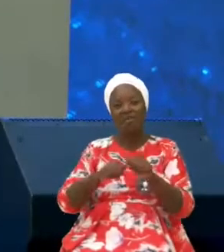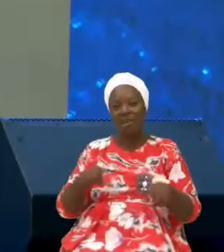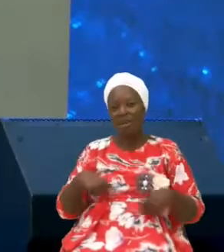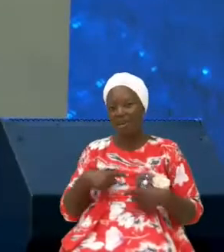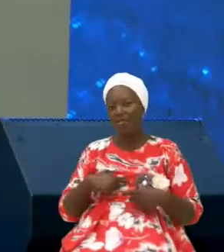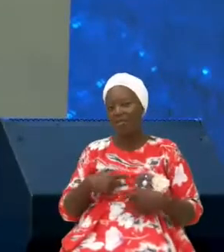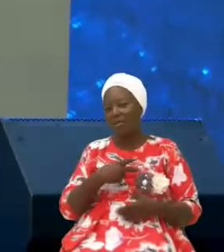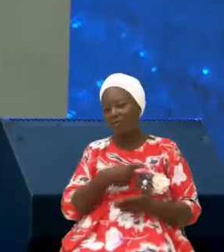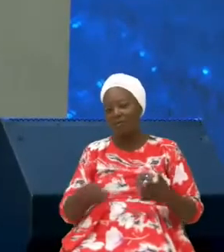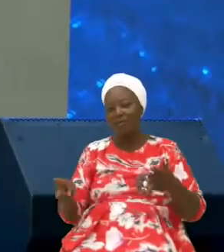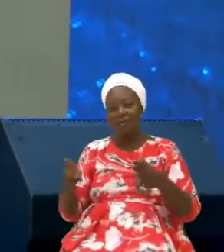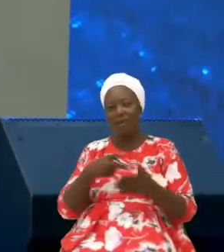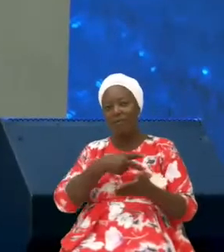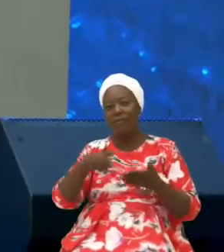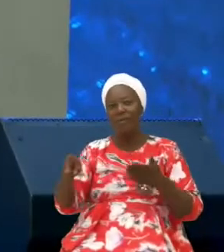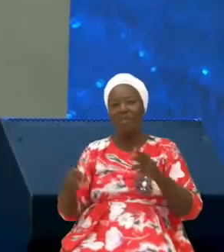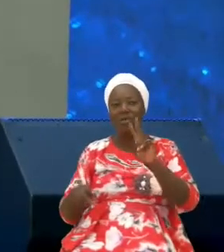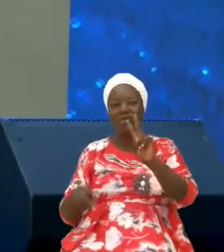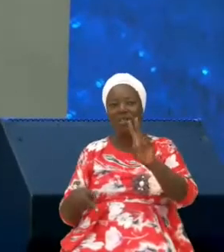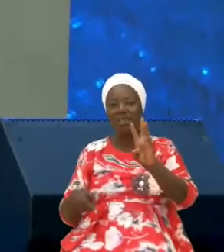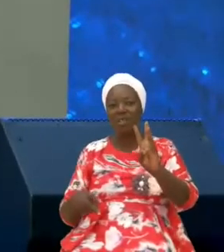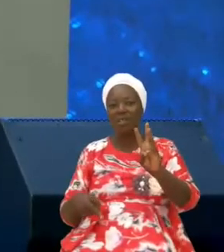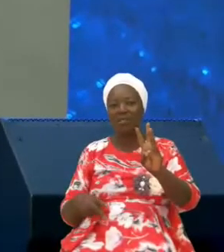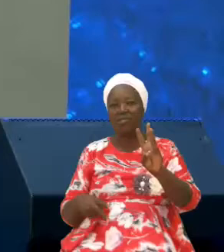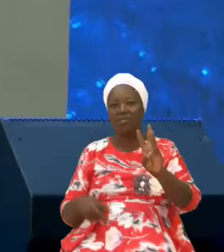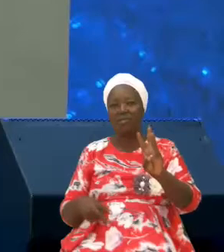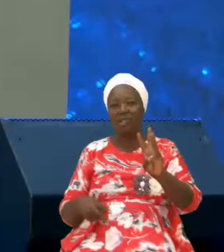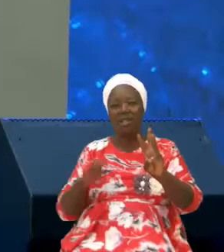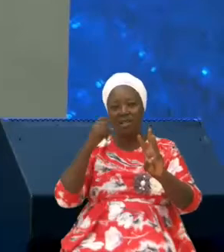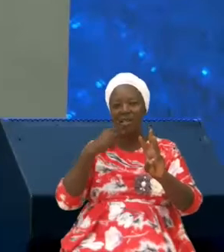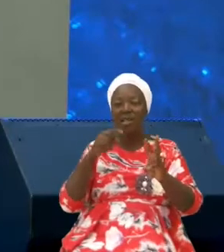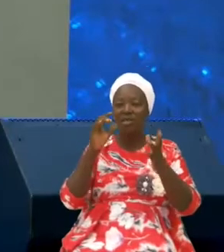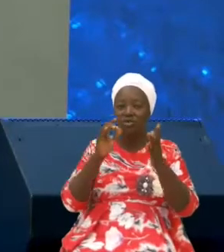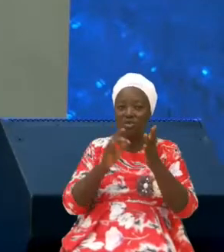perform wonders in every life.